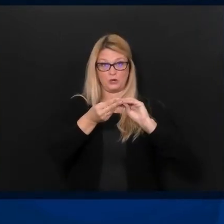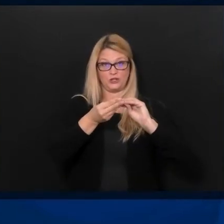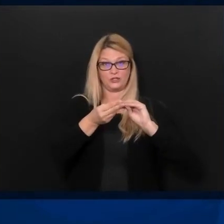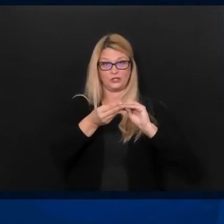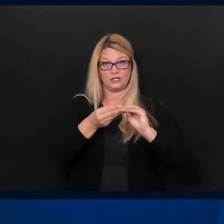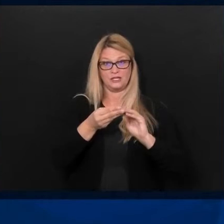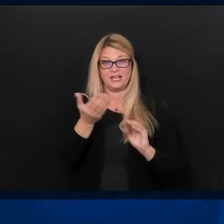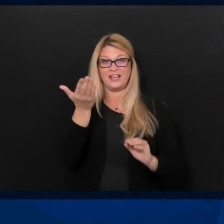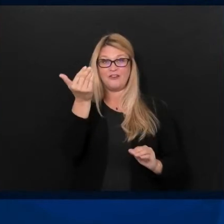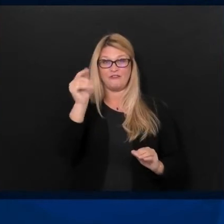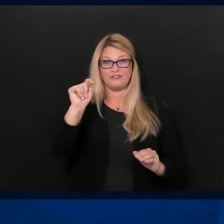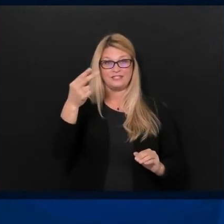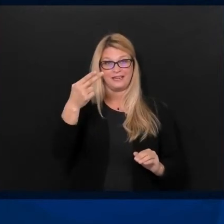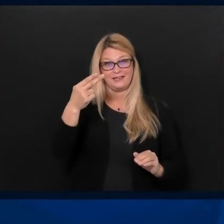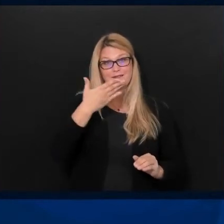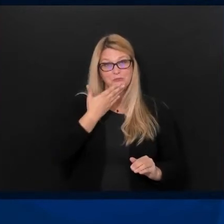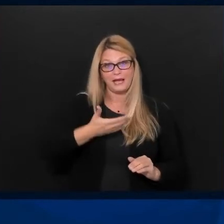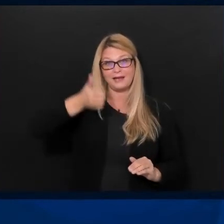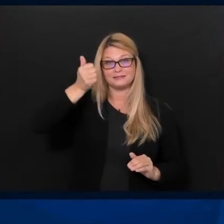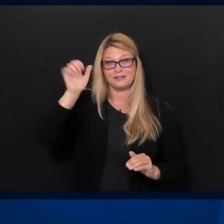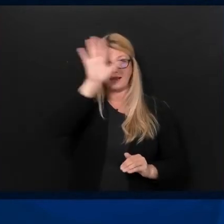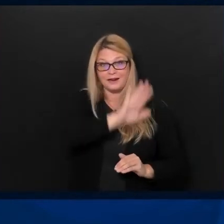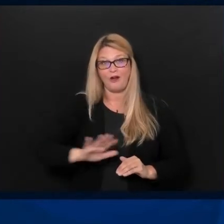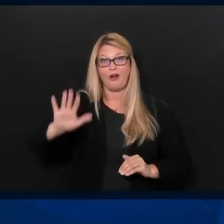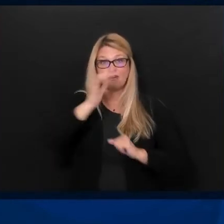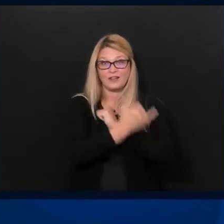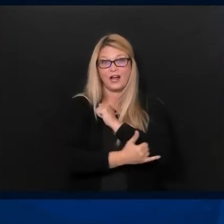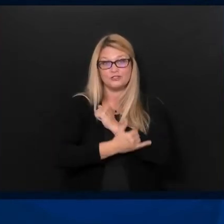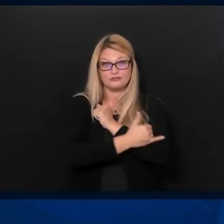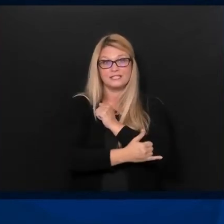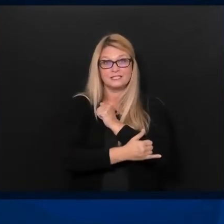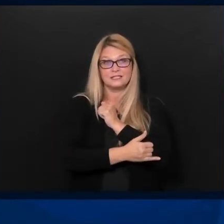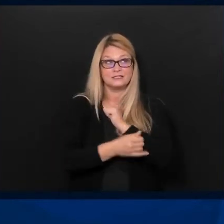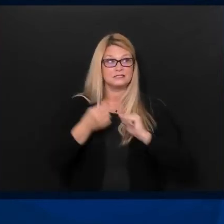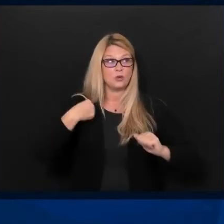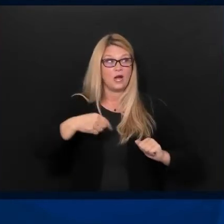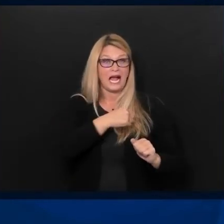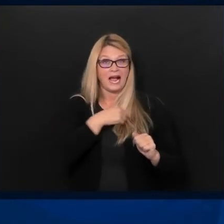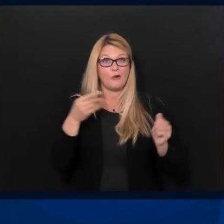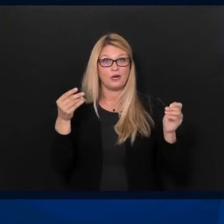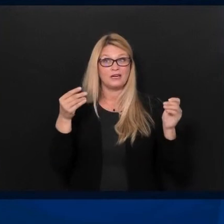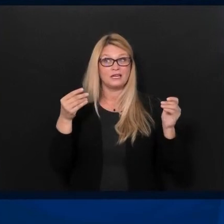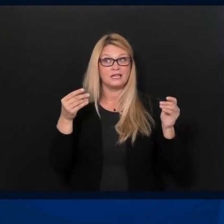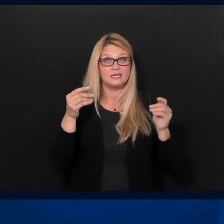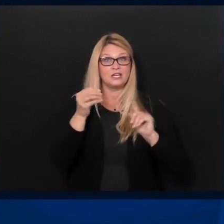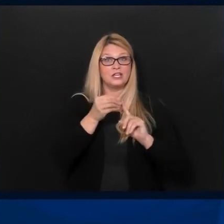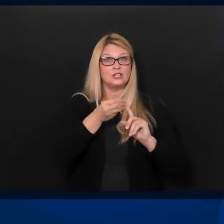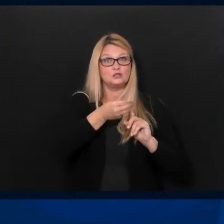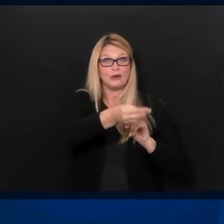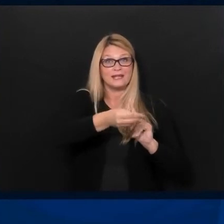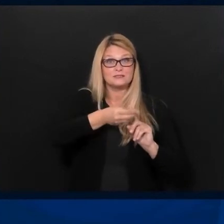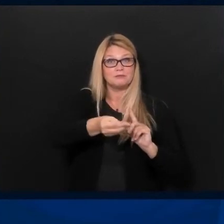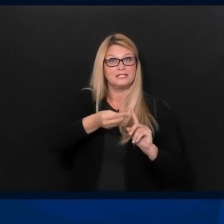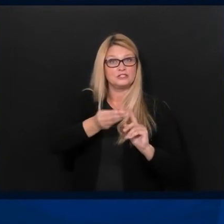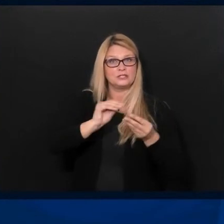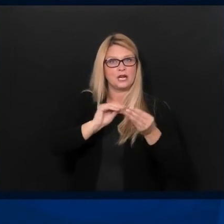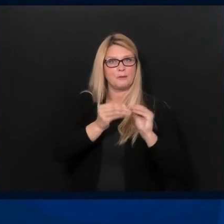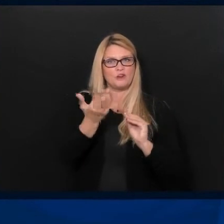the 15th best in the country. So our transmission number is the 15th best in the whole